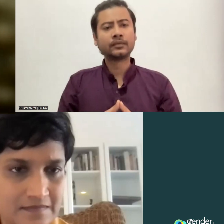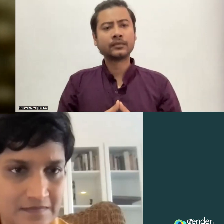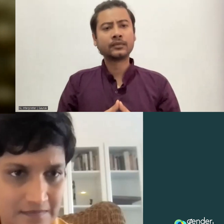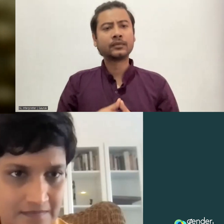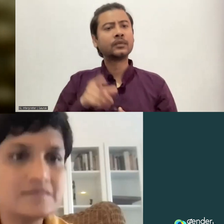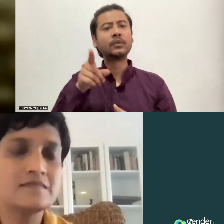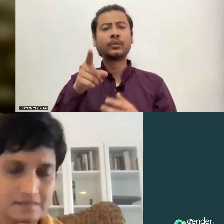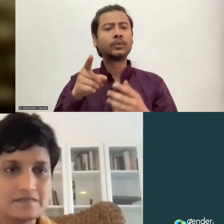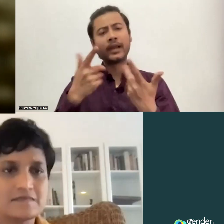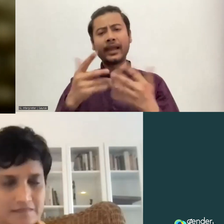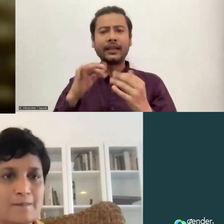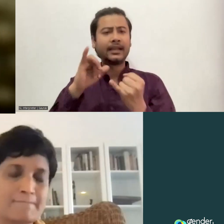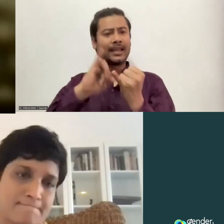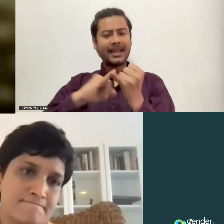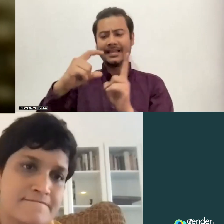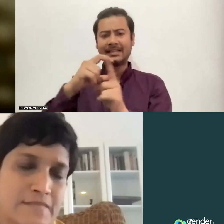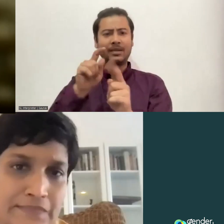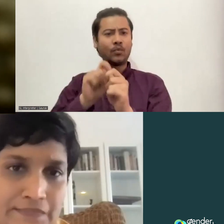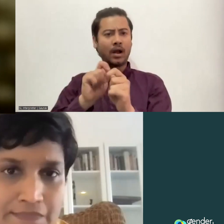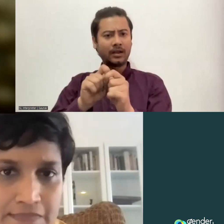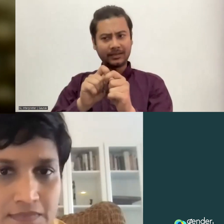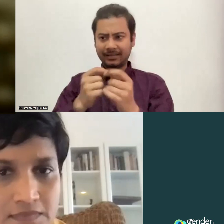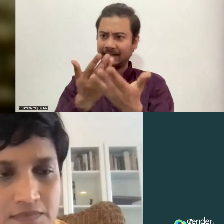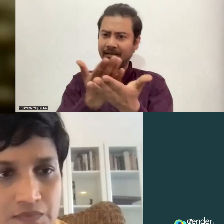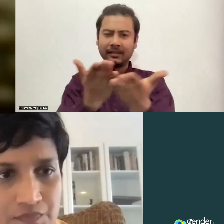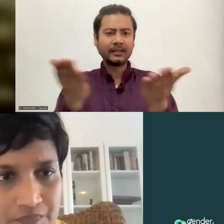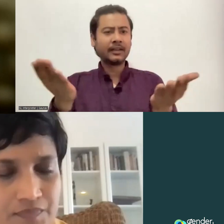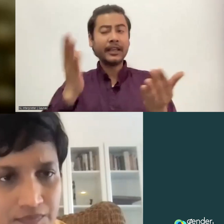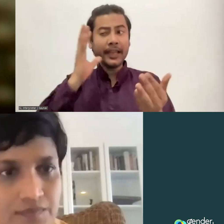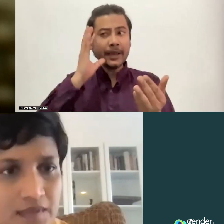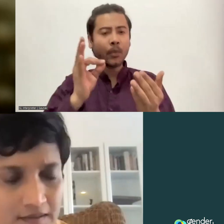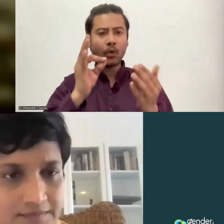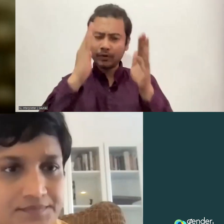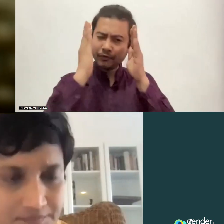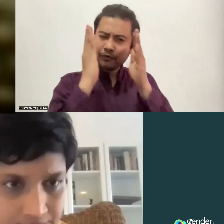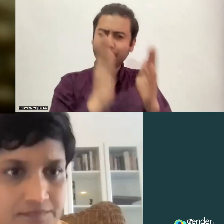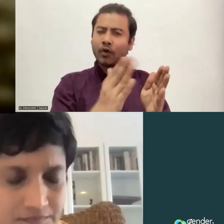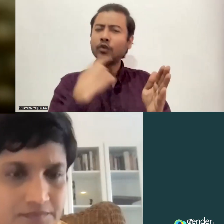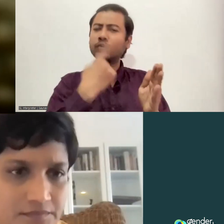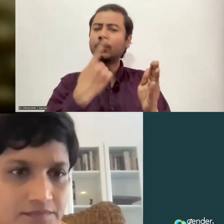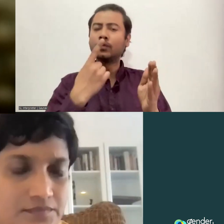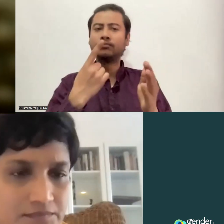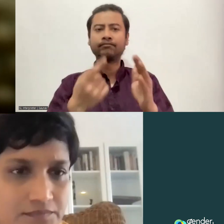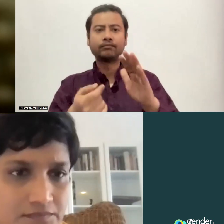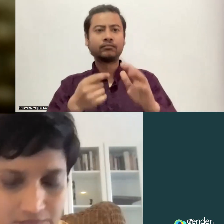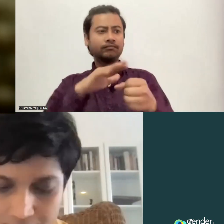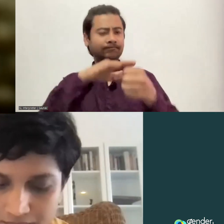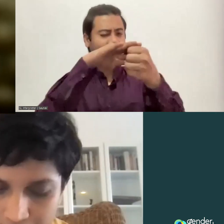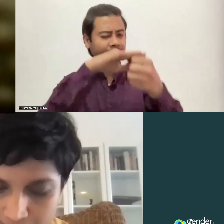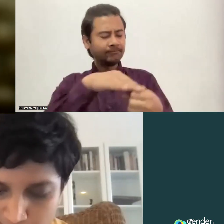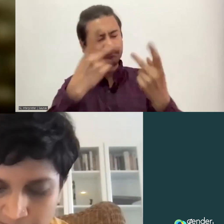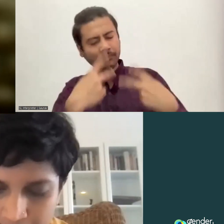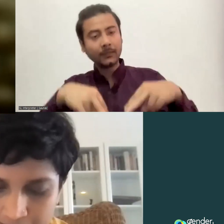marginalized in a way, right? And that so much kind of, again, aligns with many of our feminist conversations, because we kind of say it's not